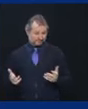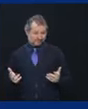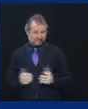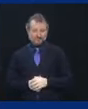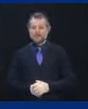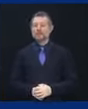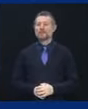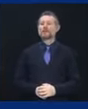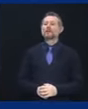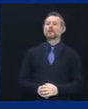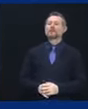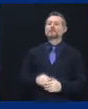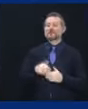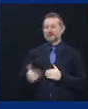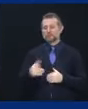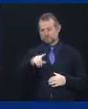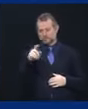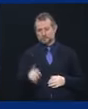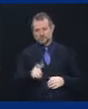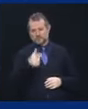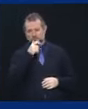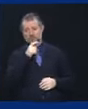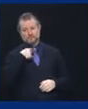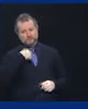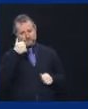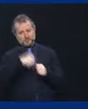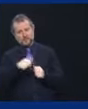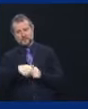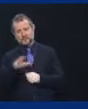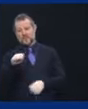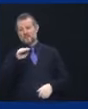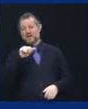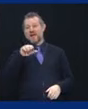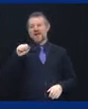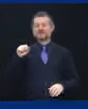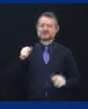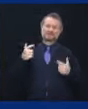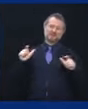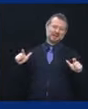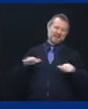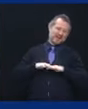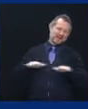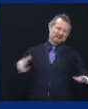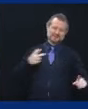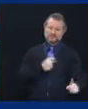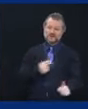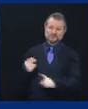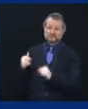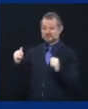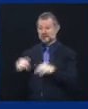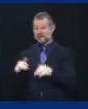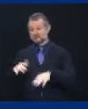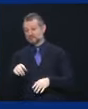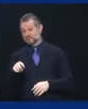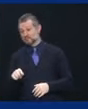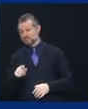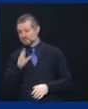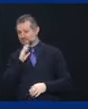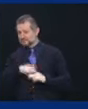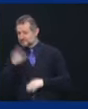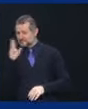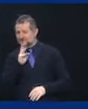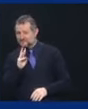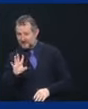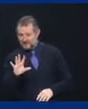Next question, operator. And remember, the mass vaccination sites are primarily for 65 plus, which is over half of